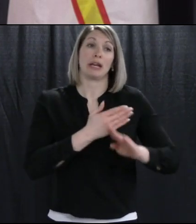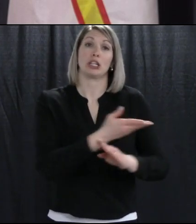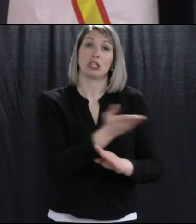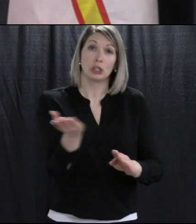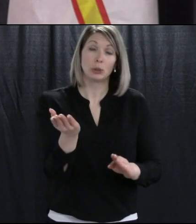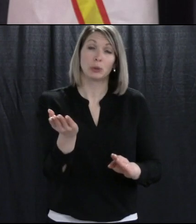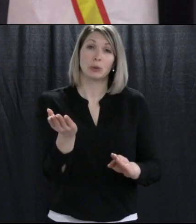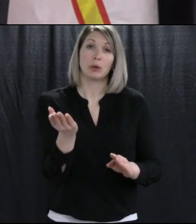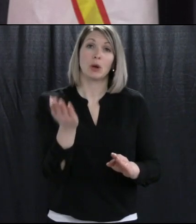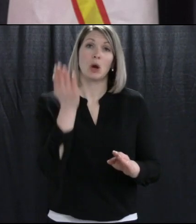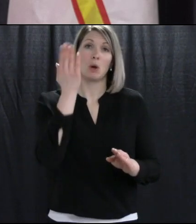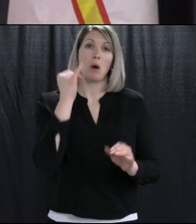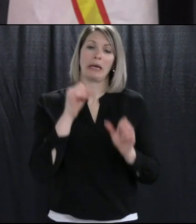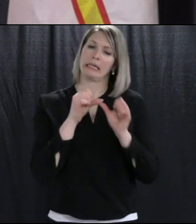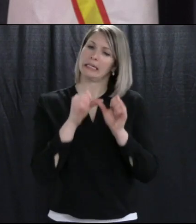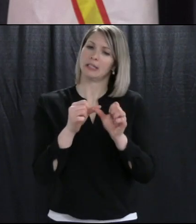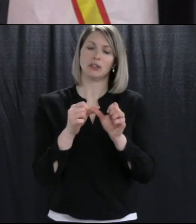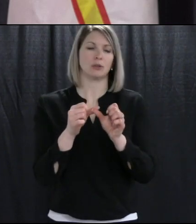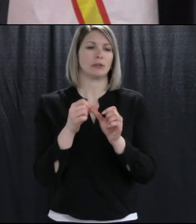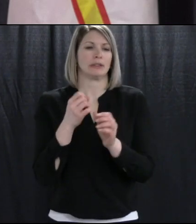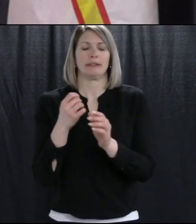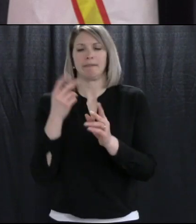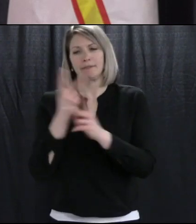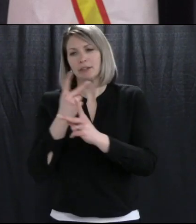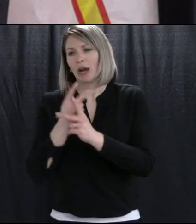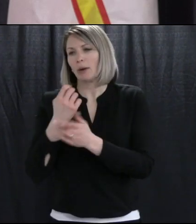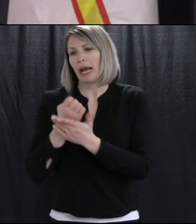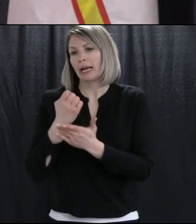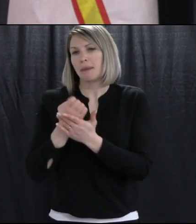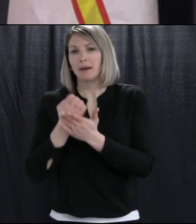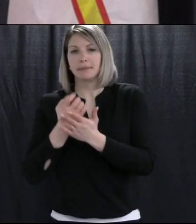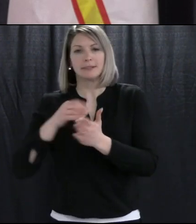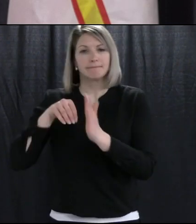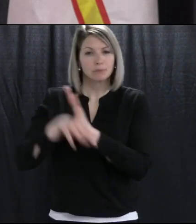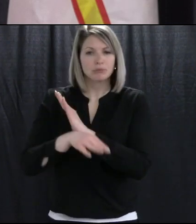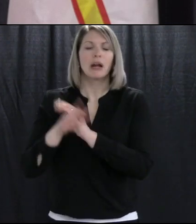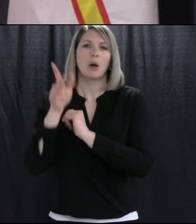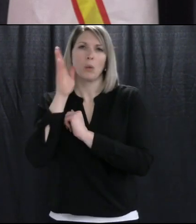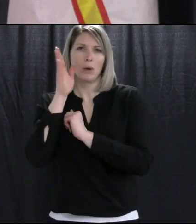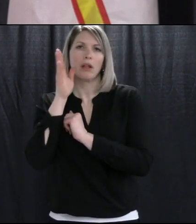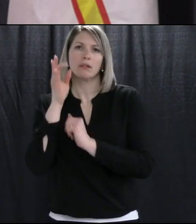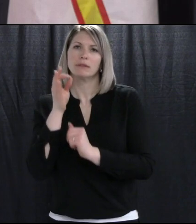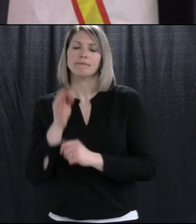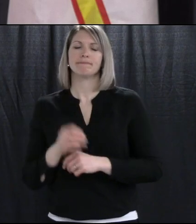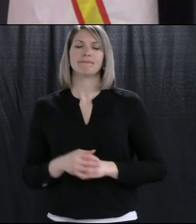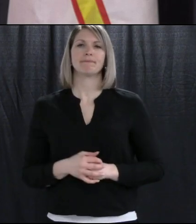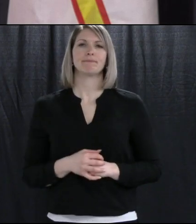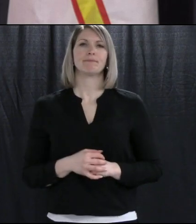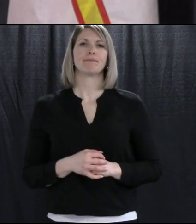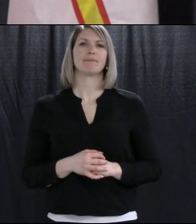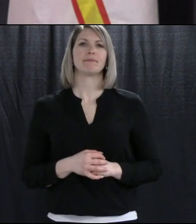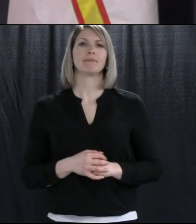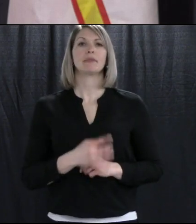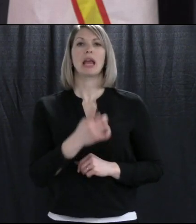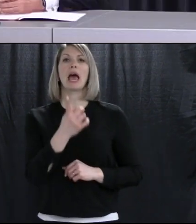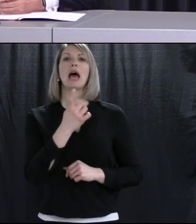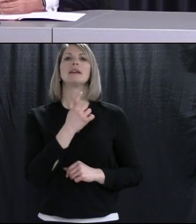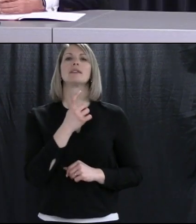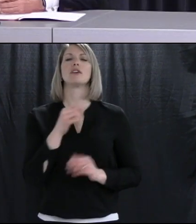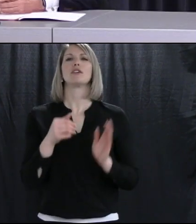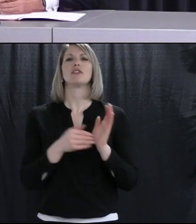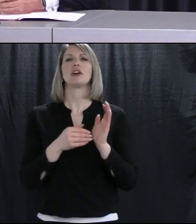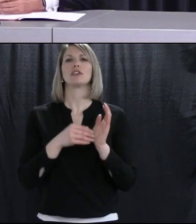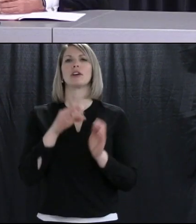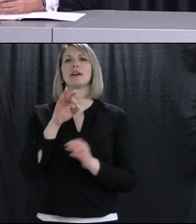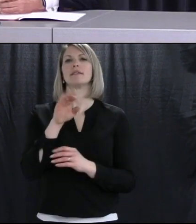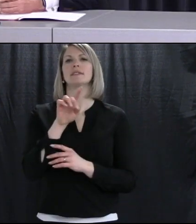Labradorians as we continue to deal with the economic impacts from COVID-19. Other question to Dr. Fitzgerald, just a